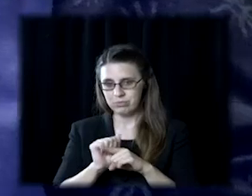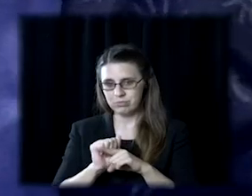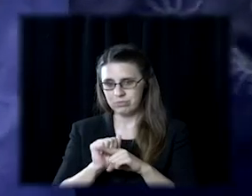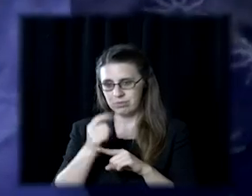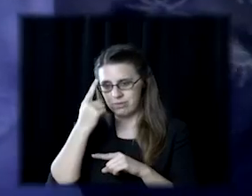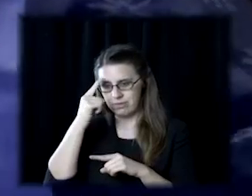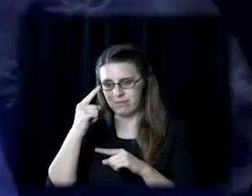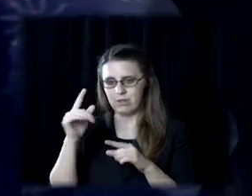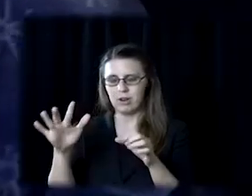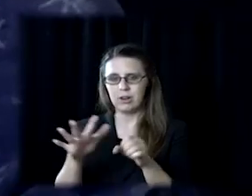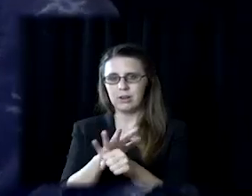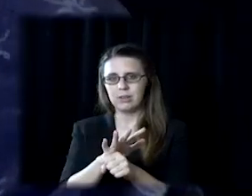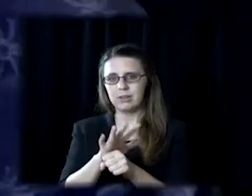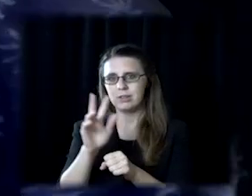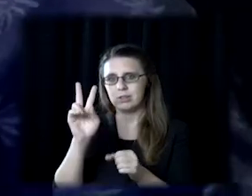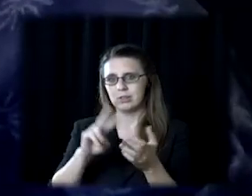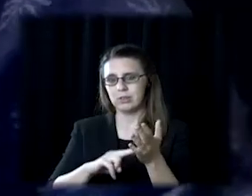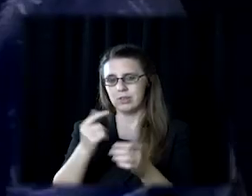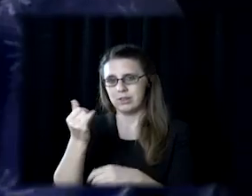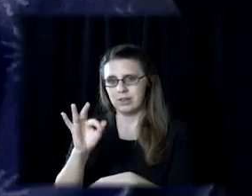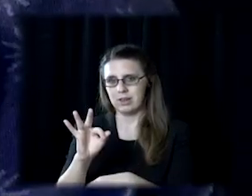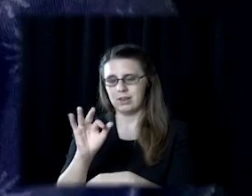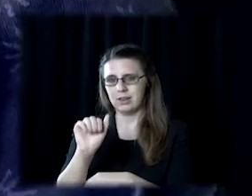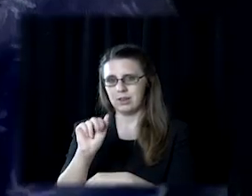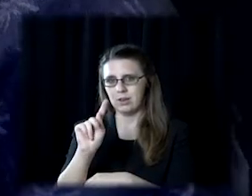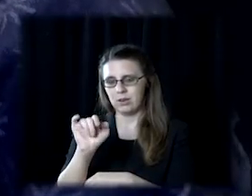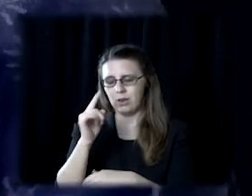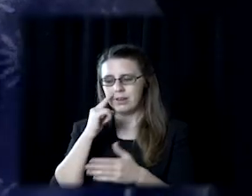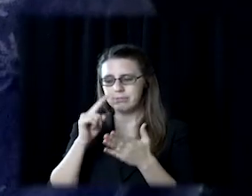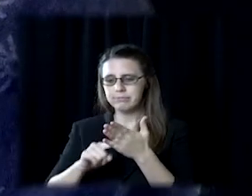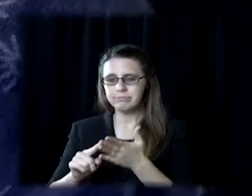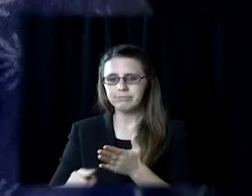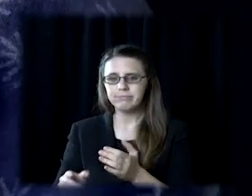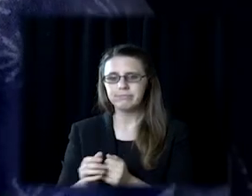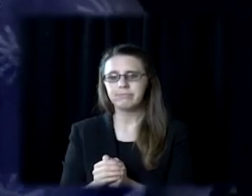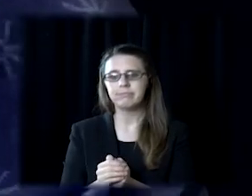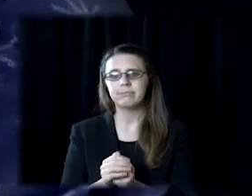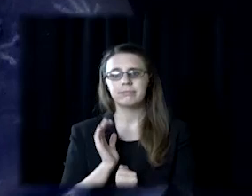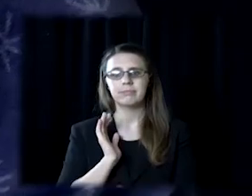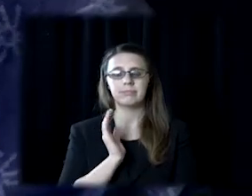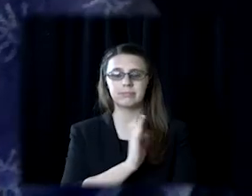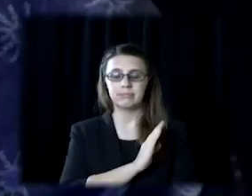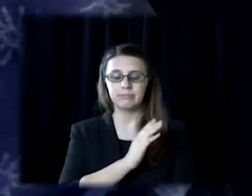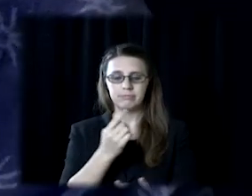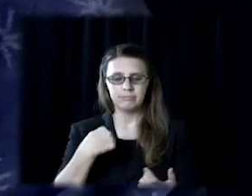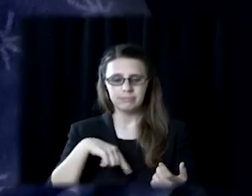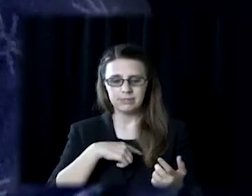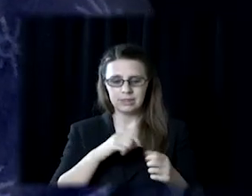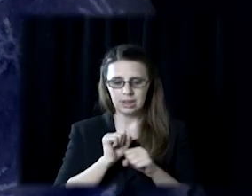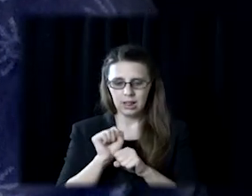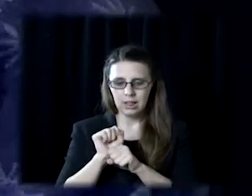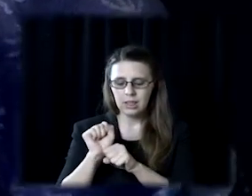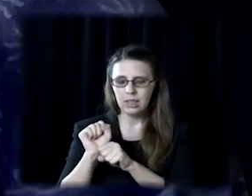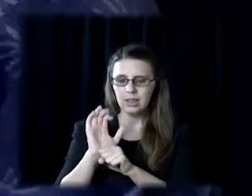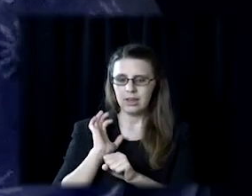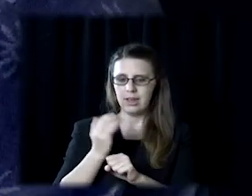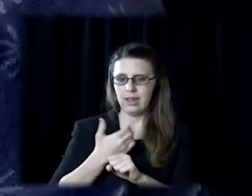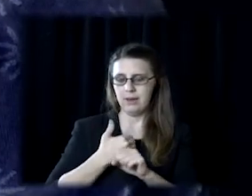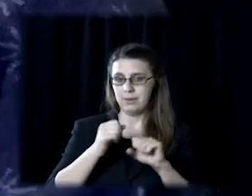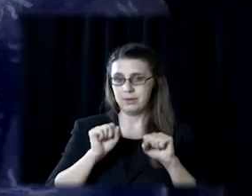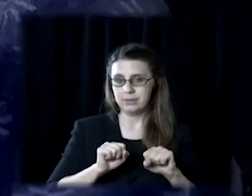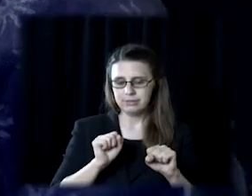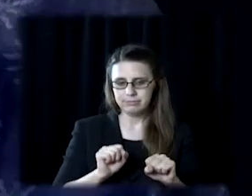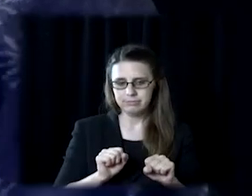audit. In terms of the board's operations, we are hard at work augmenting our internal capabilities to the oversight